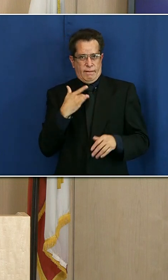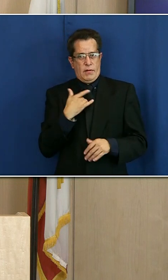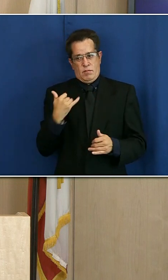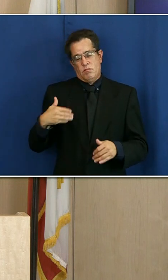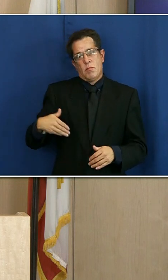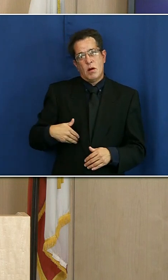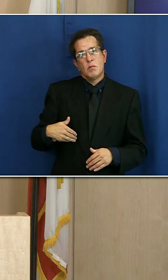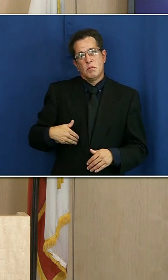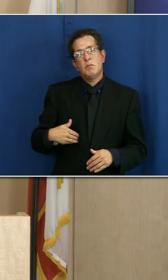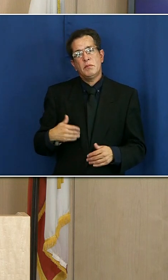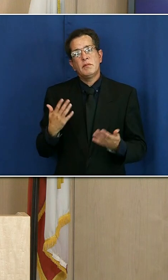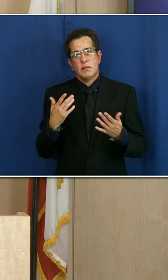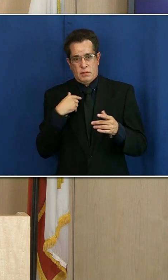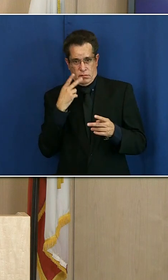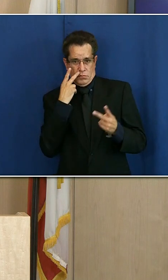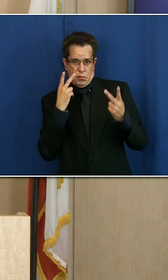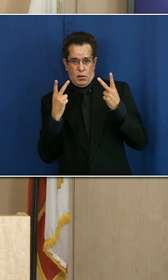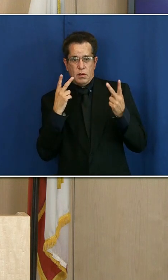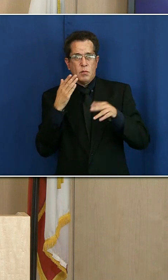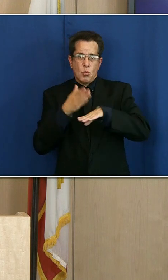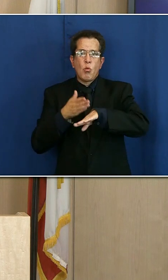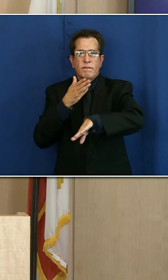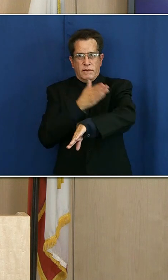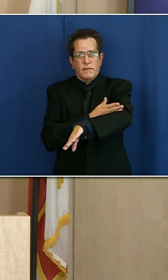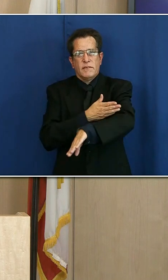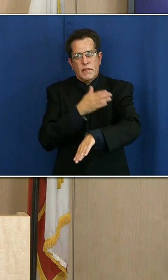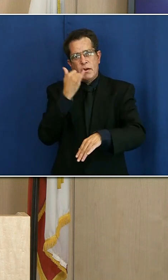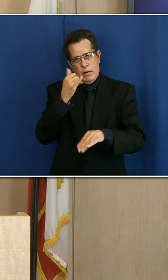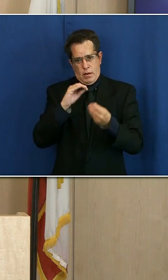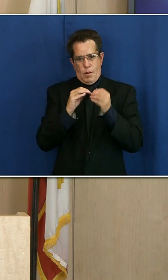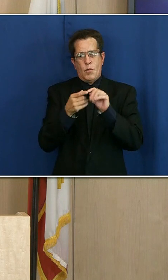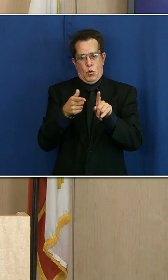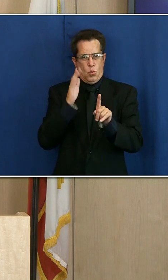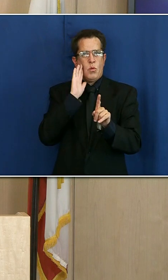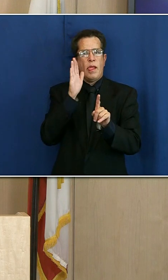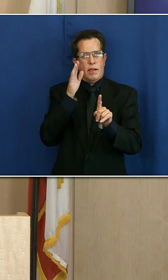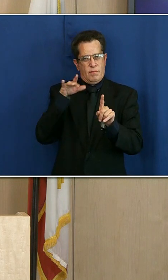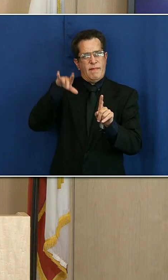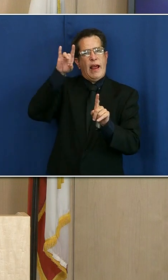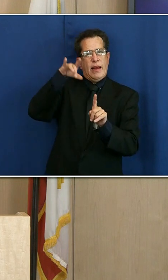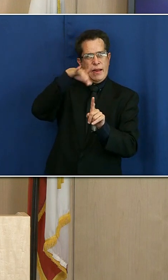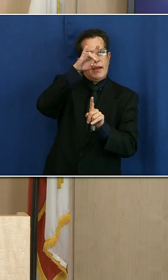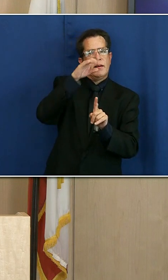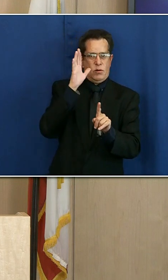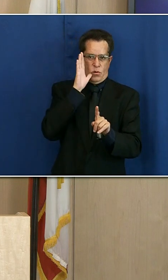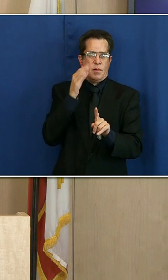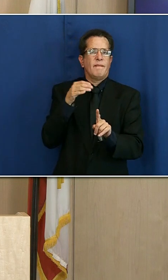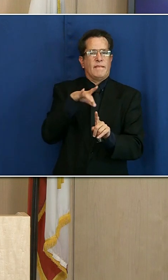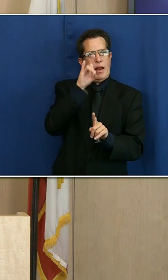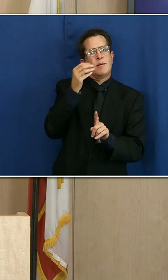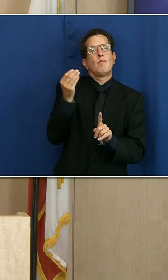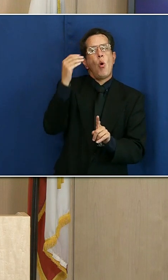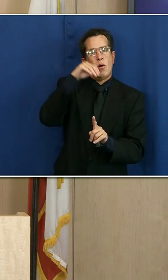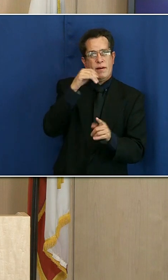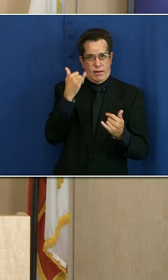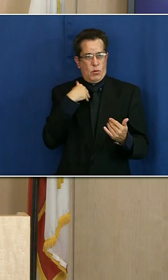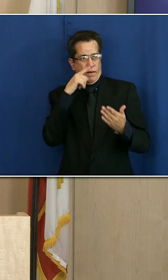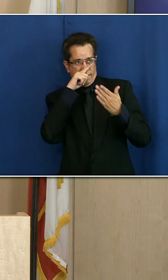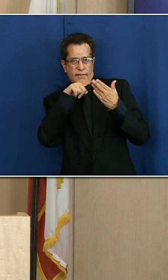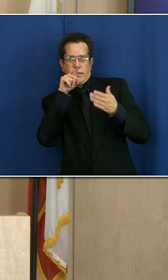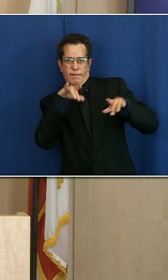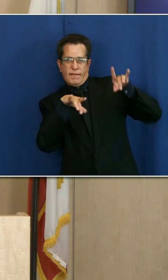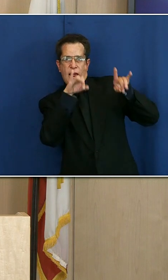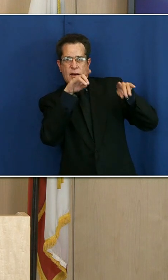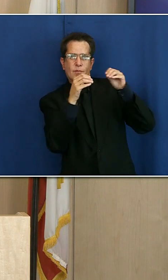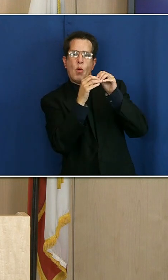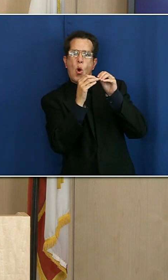just anecdotally, case by case, these numbers will continue to grow, and we have a number of cases under investigation. And